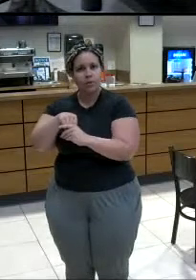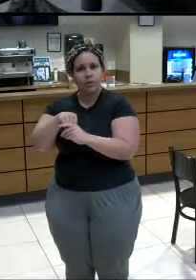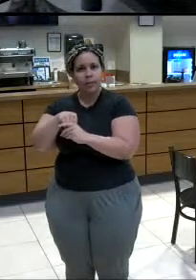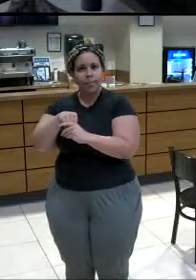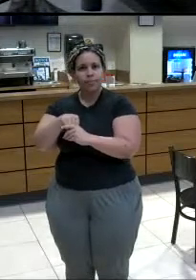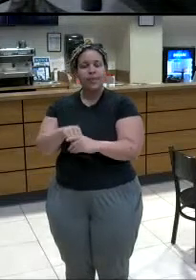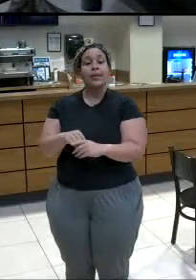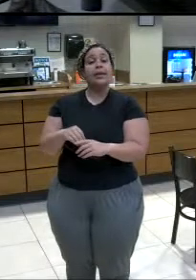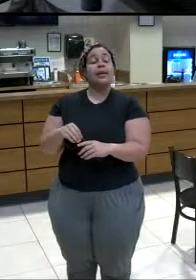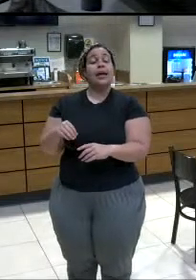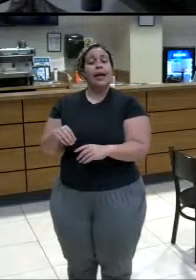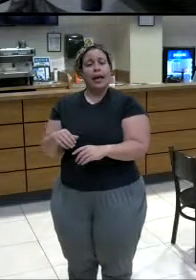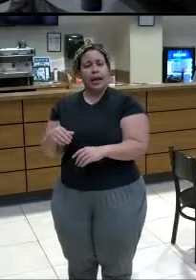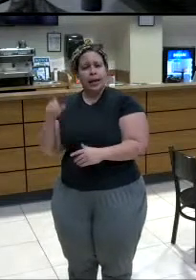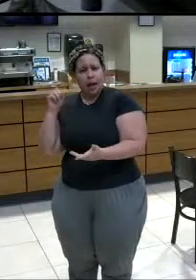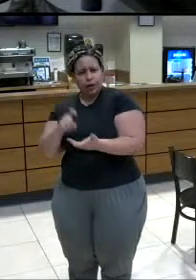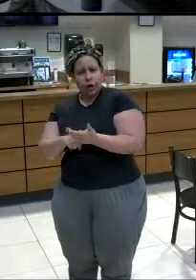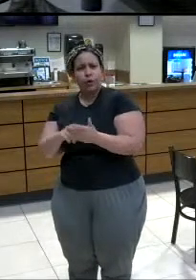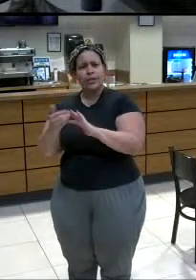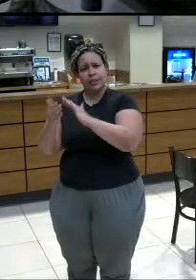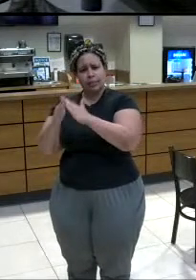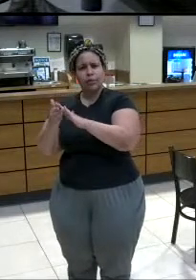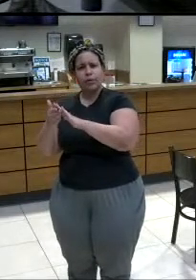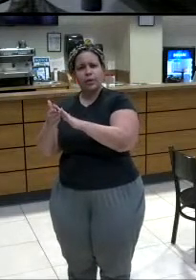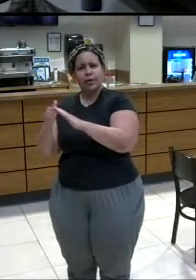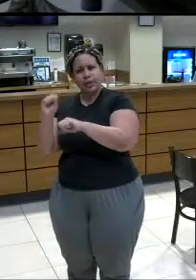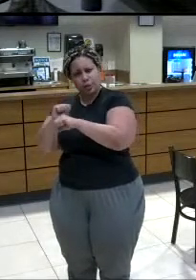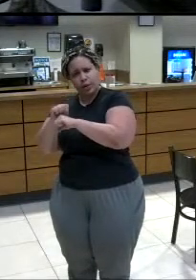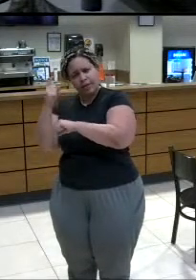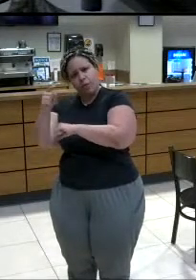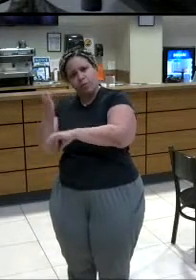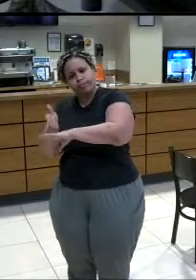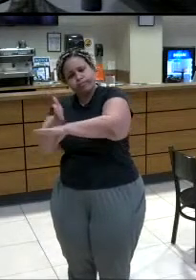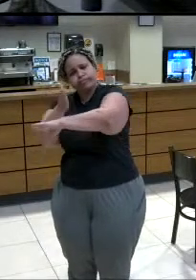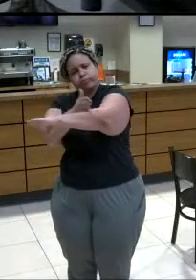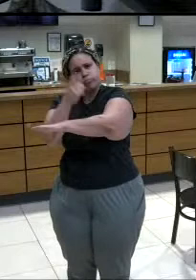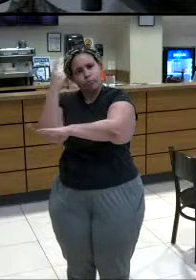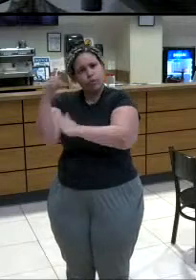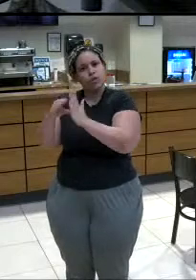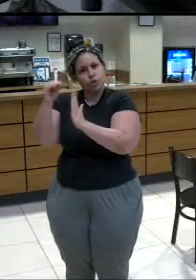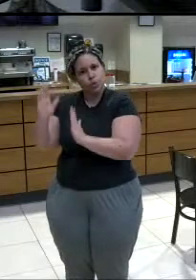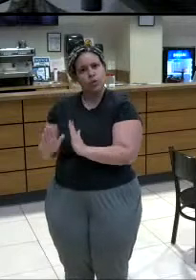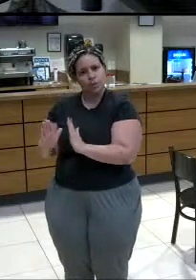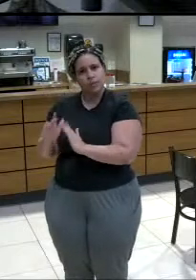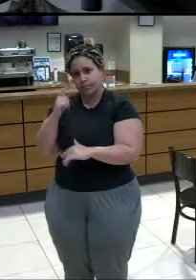of our students, in a wraparound kind of way.